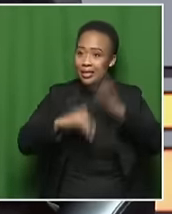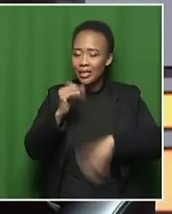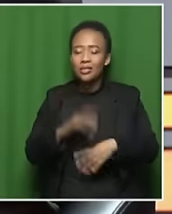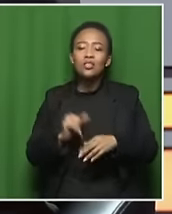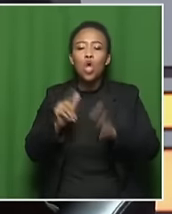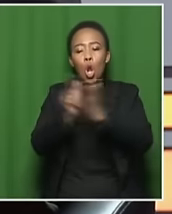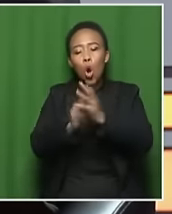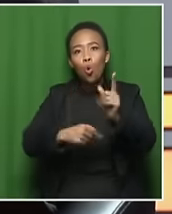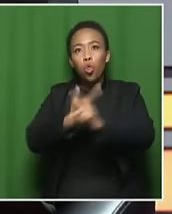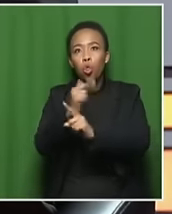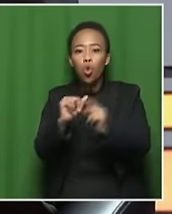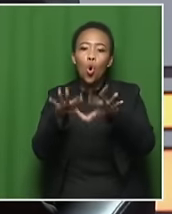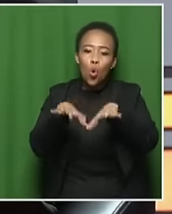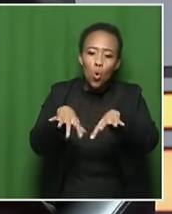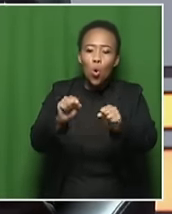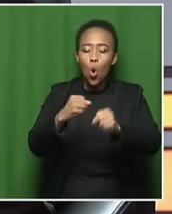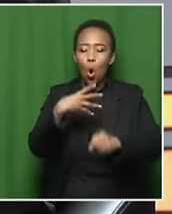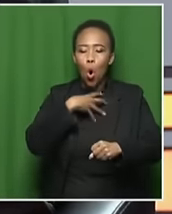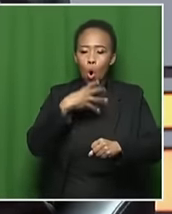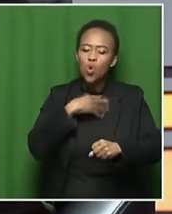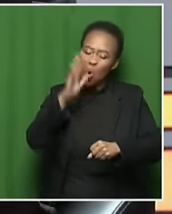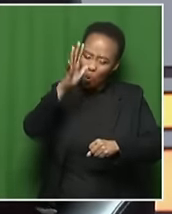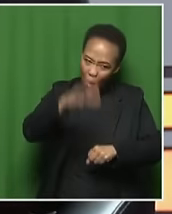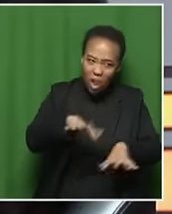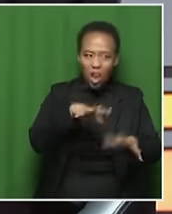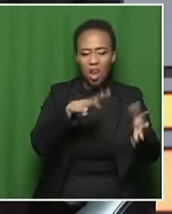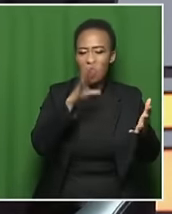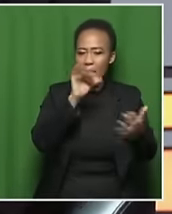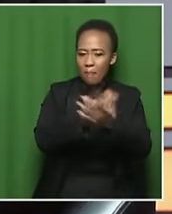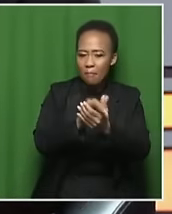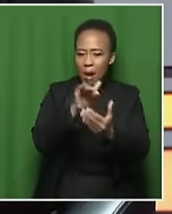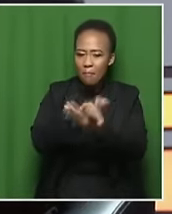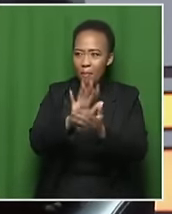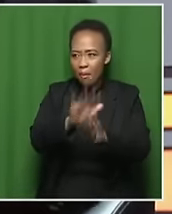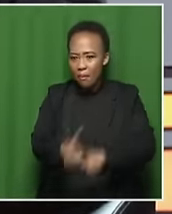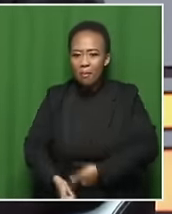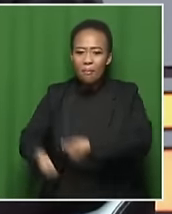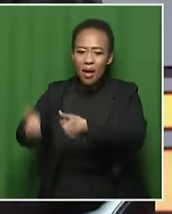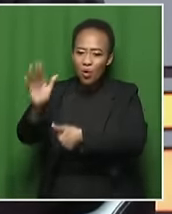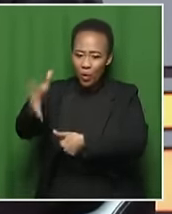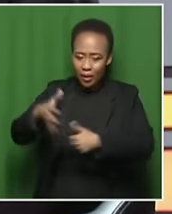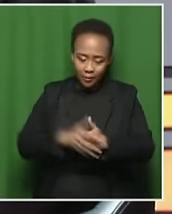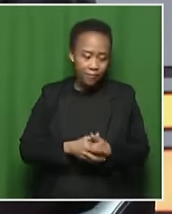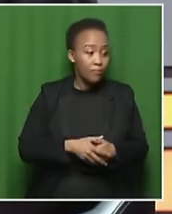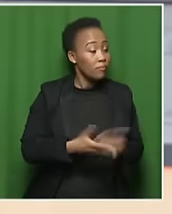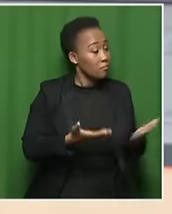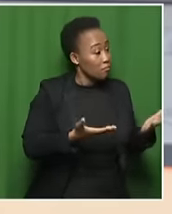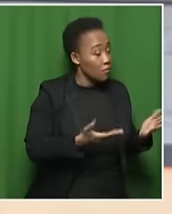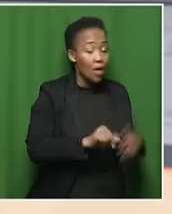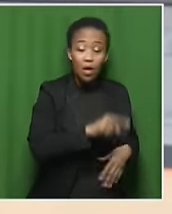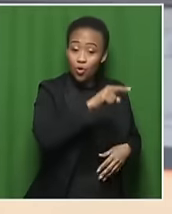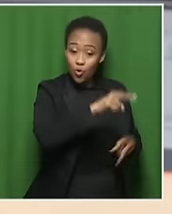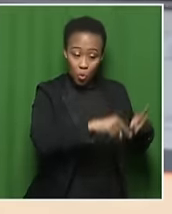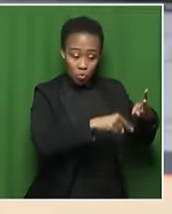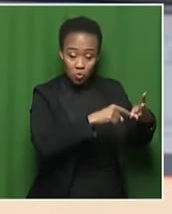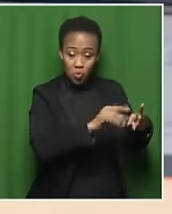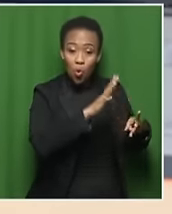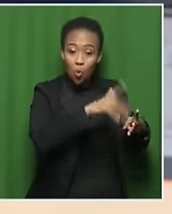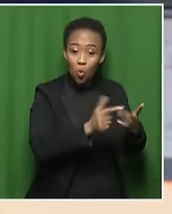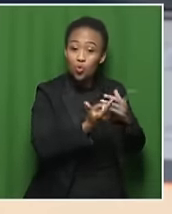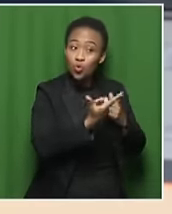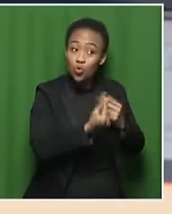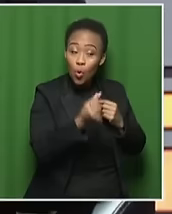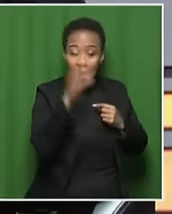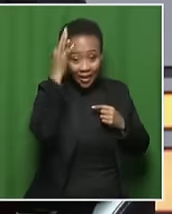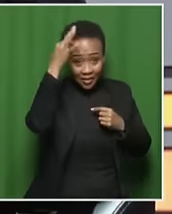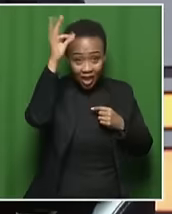must deport all illegal immigrants, and that will solve all these questions that are being asked. And you will do this as the state, as a government? State,